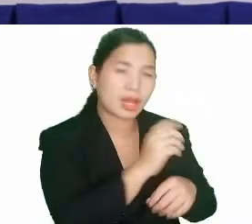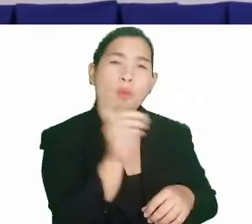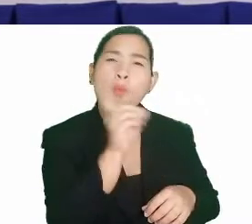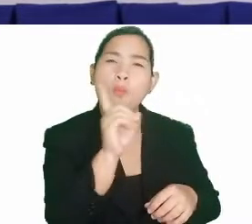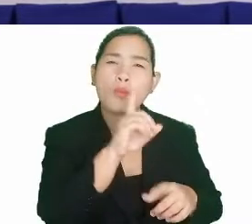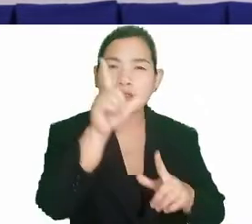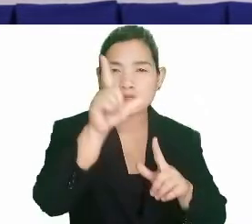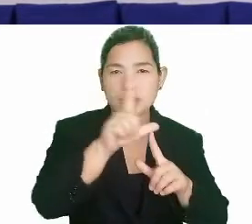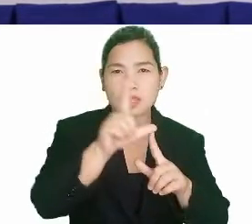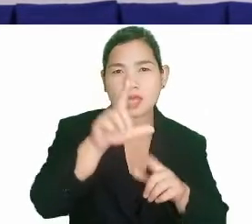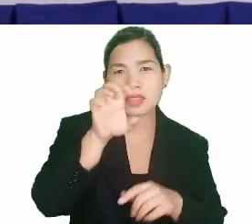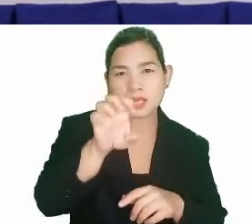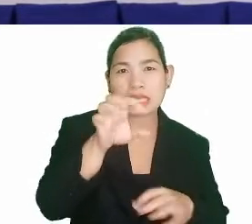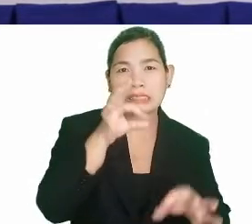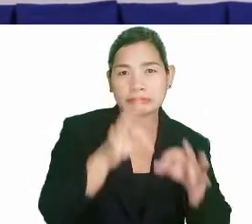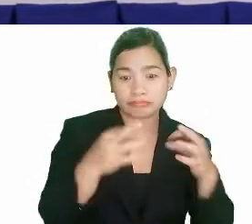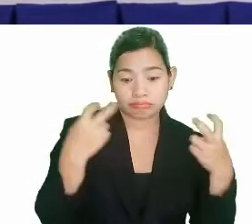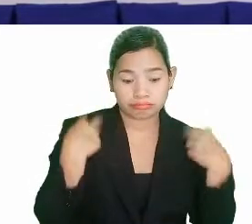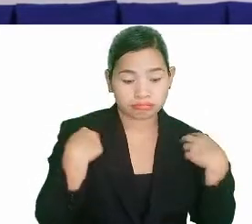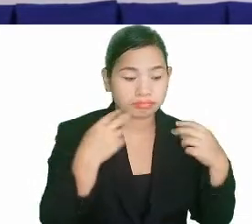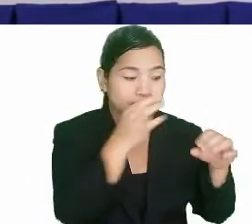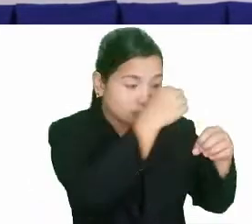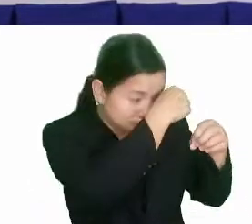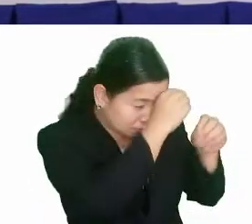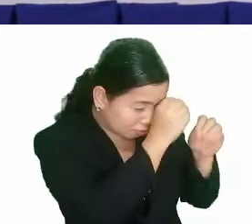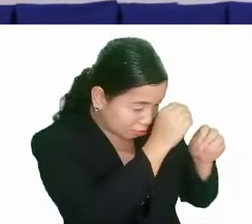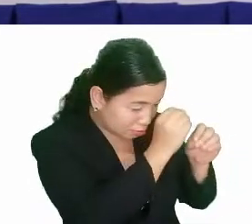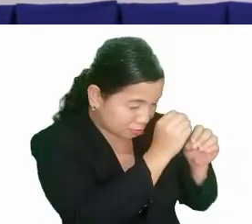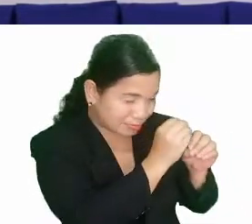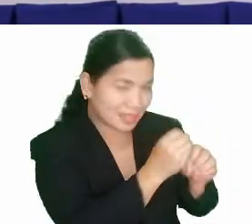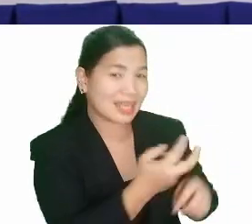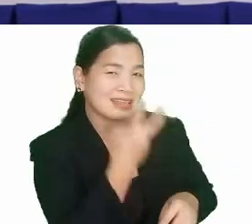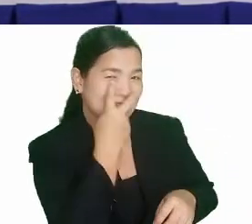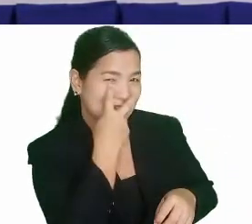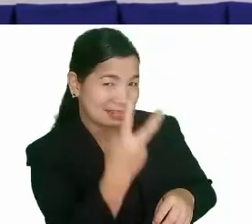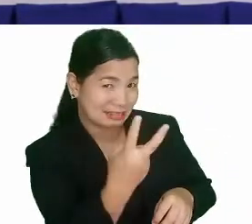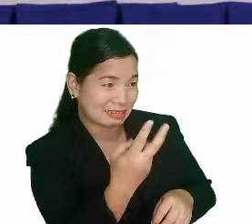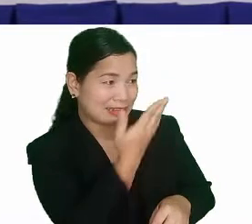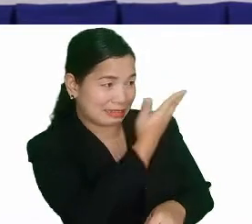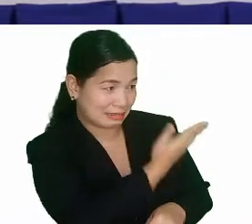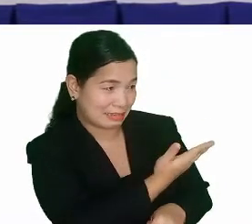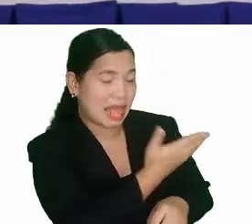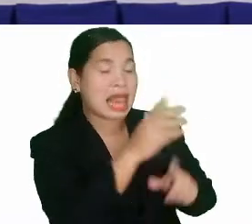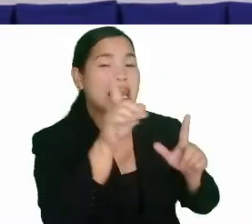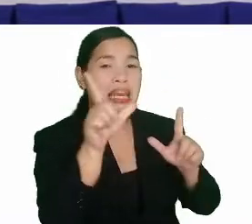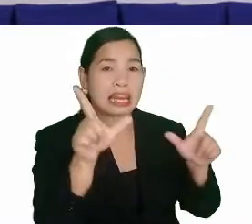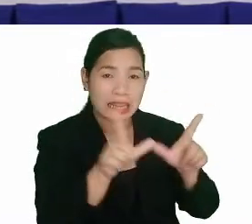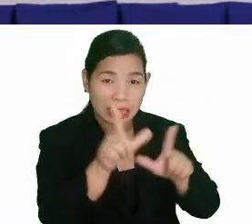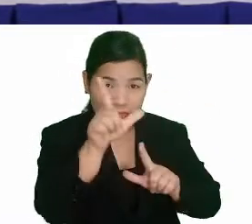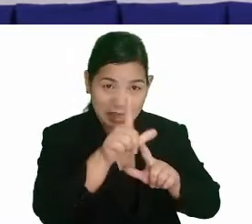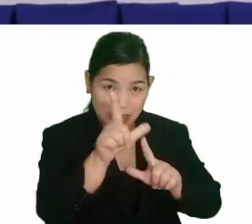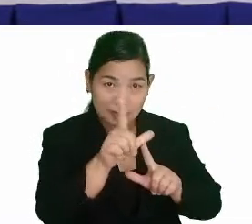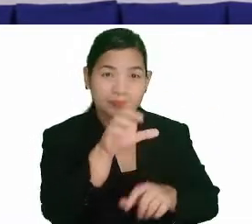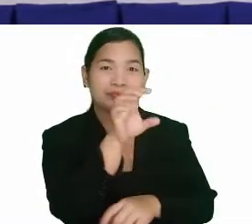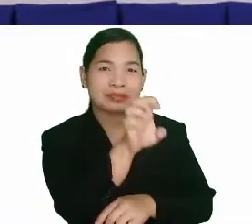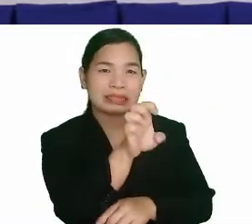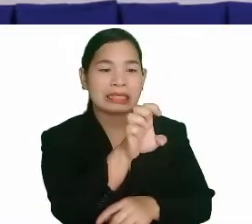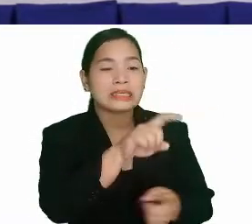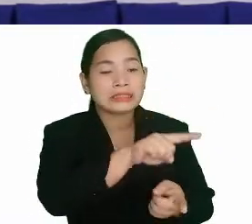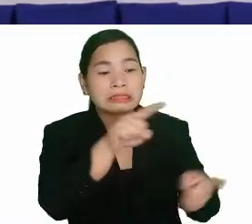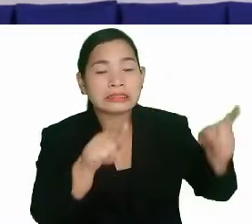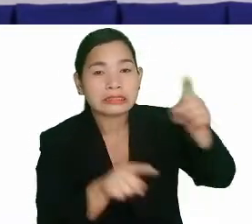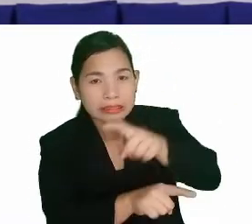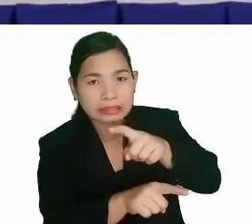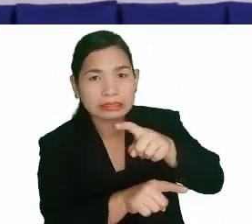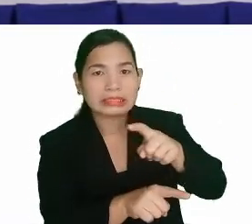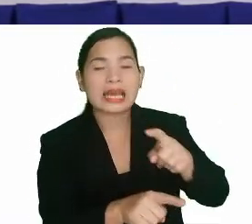when viewed in a microscope. As you may notice, the small letter E now becomes inverted and